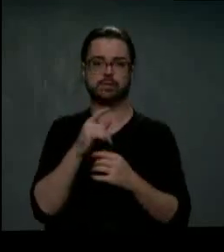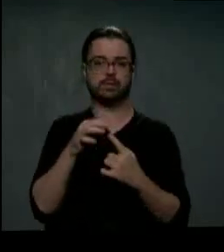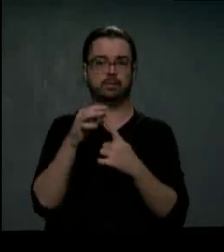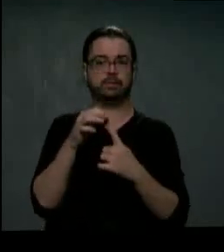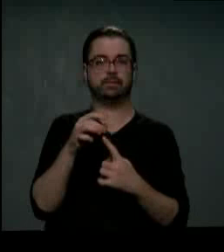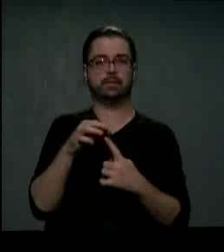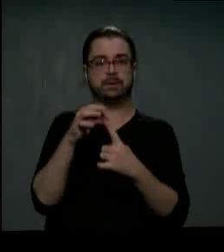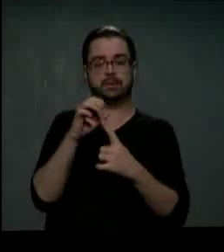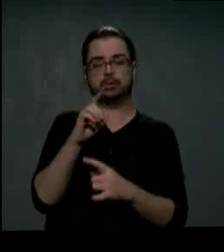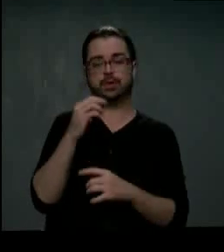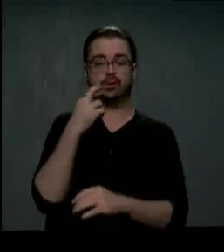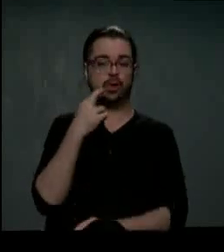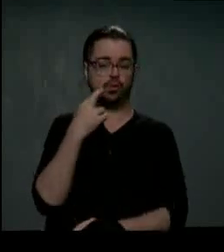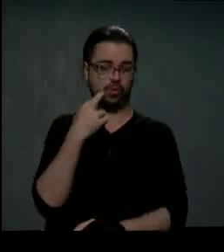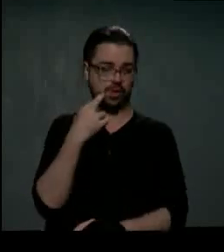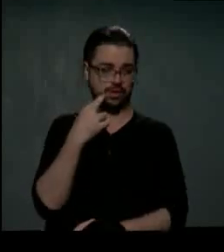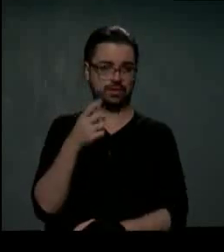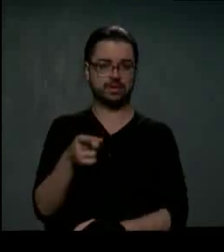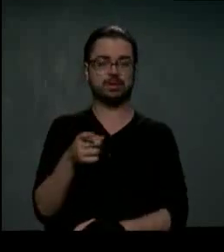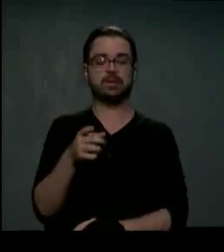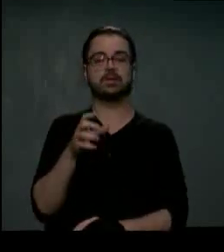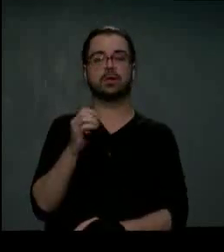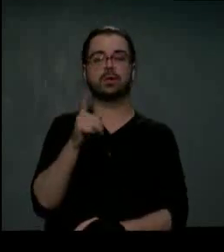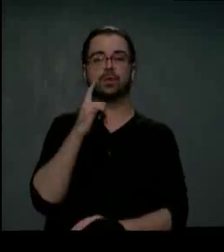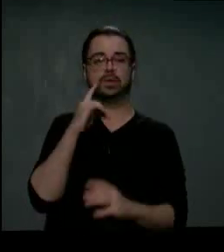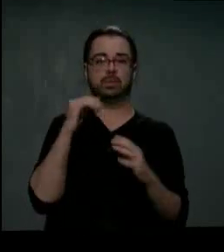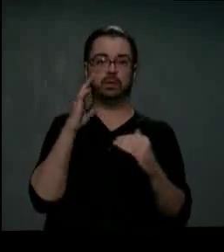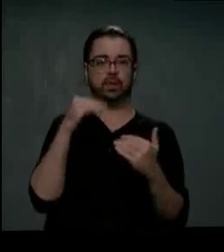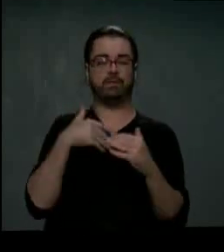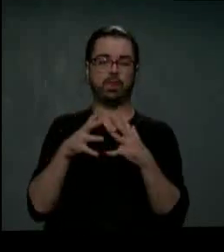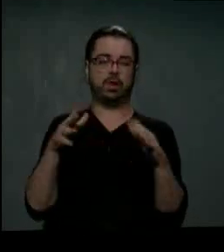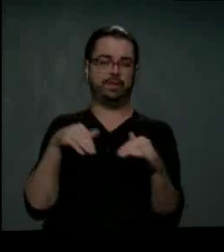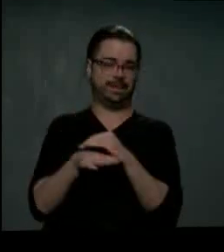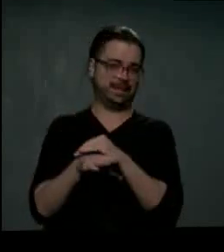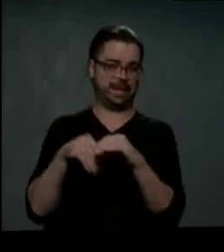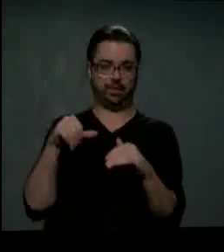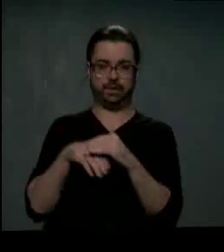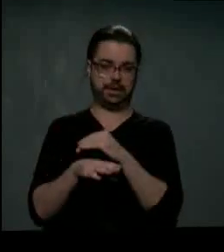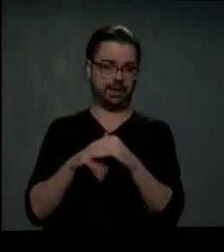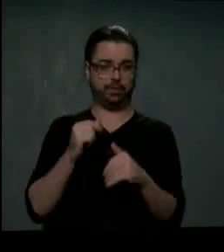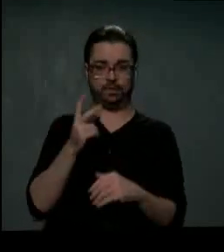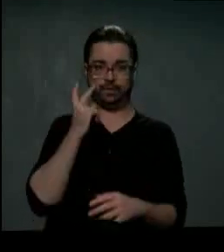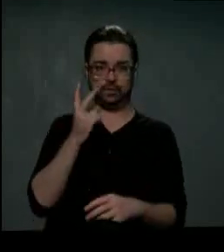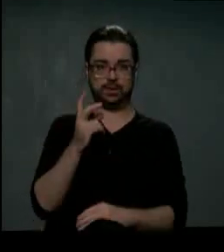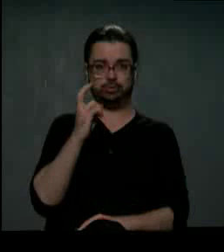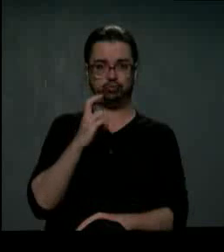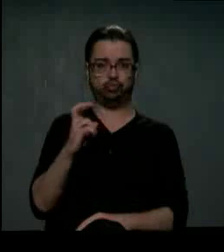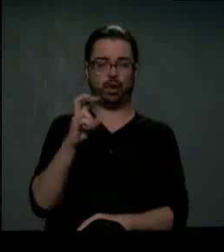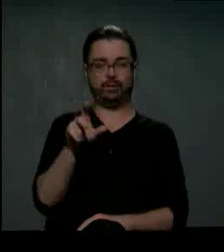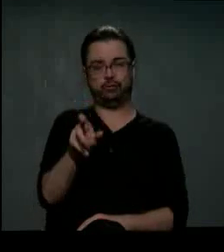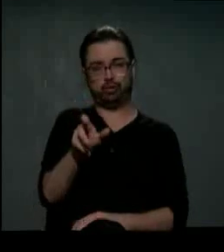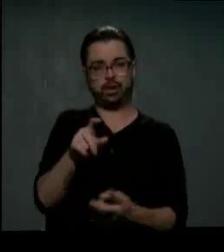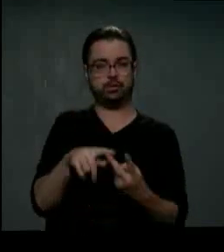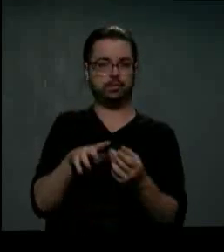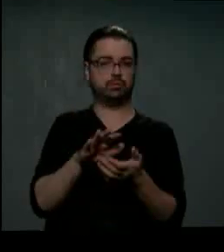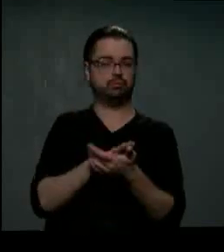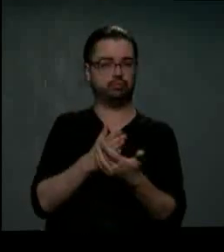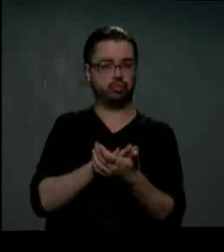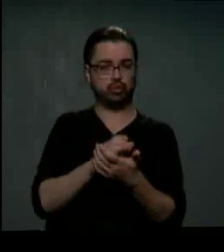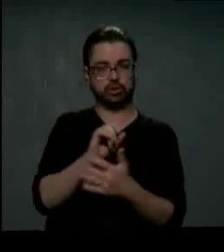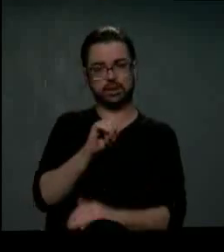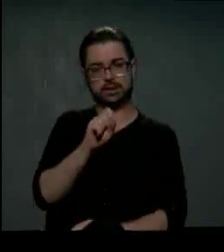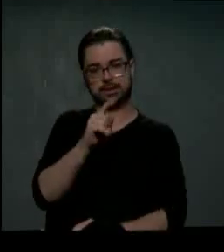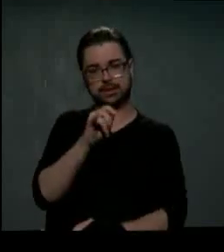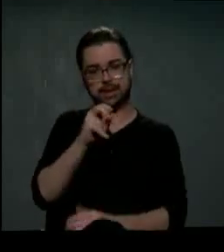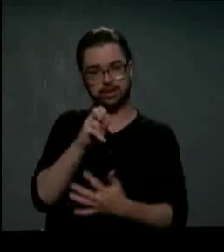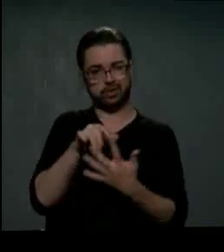to be specialty donuts. So we expect we'll have a lot of in and out. If any of you have seen the Travel Channel, the cooking stations, we're going to bring